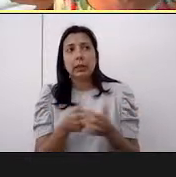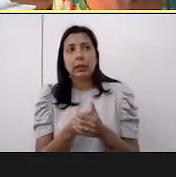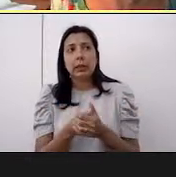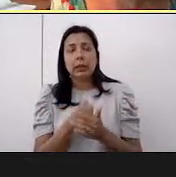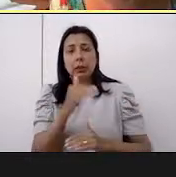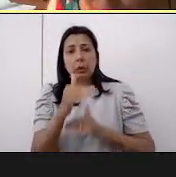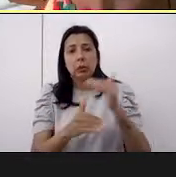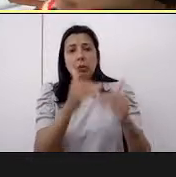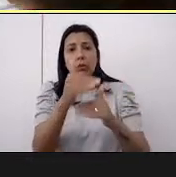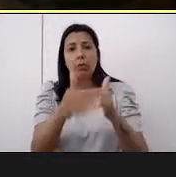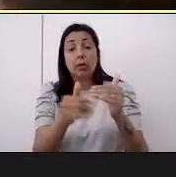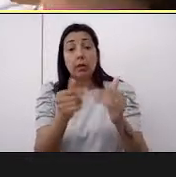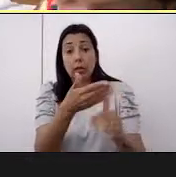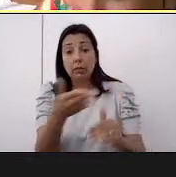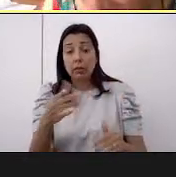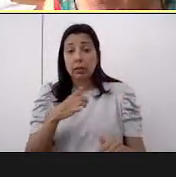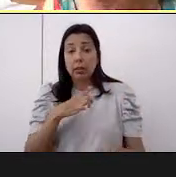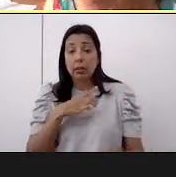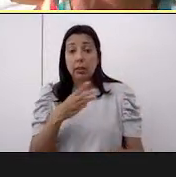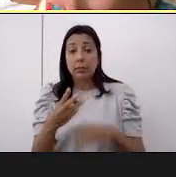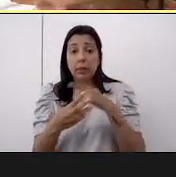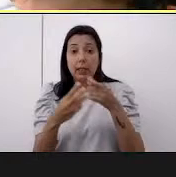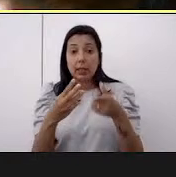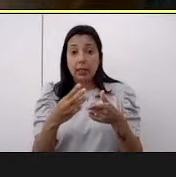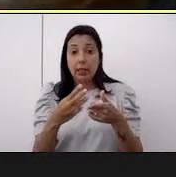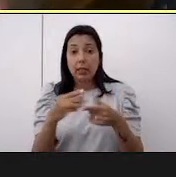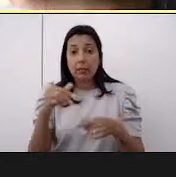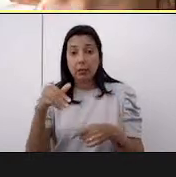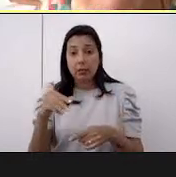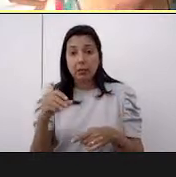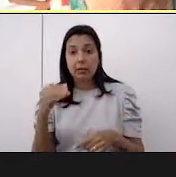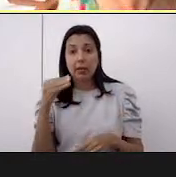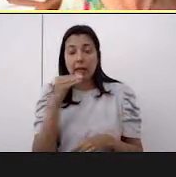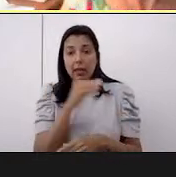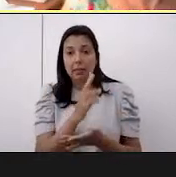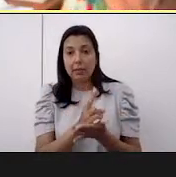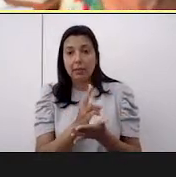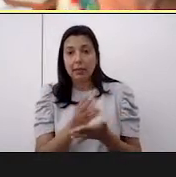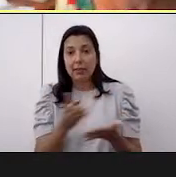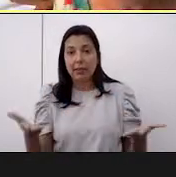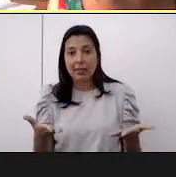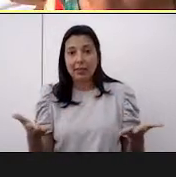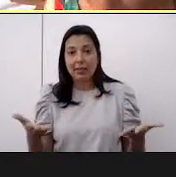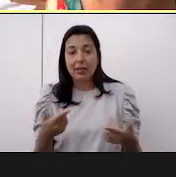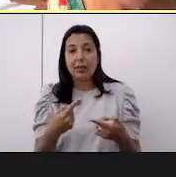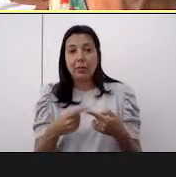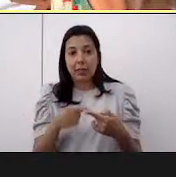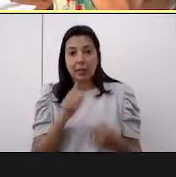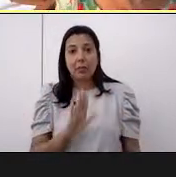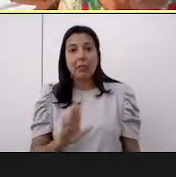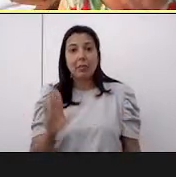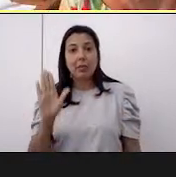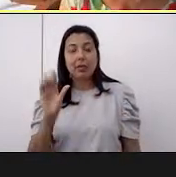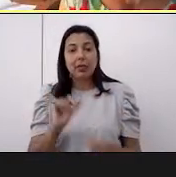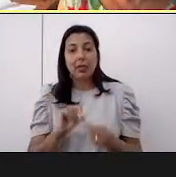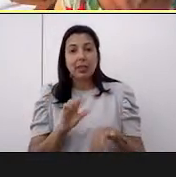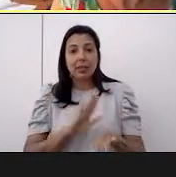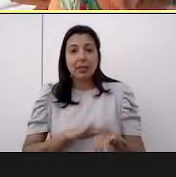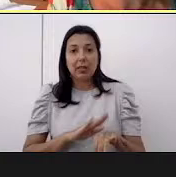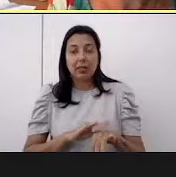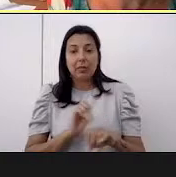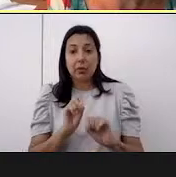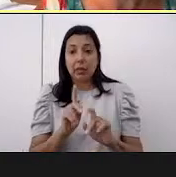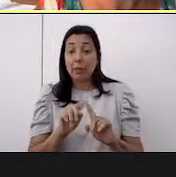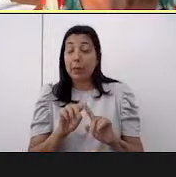do this, so I will try to be quick because I had promised 25 minutes and I'm already at 22. So the